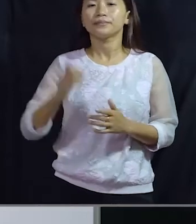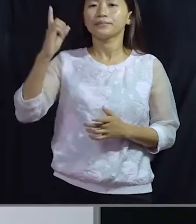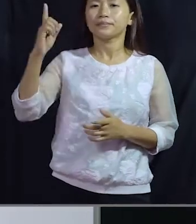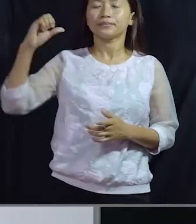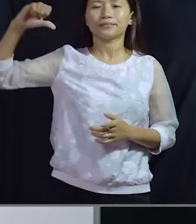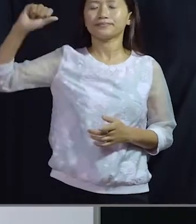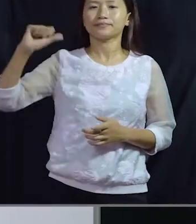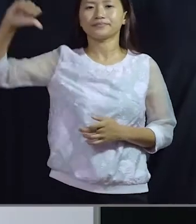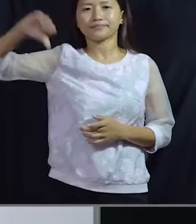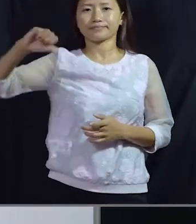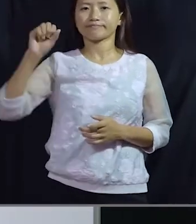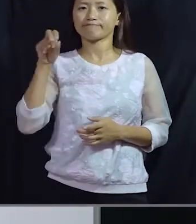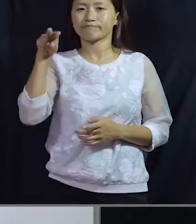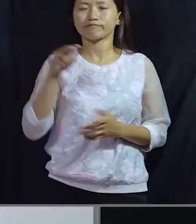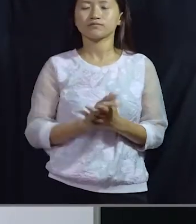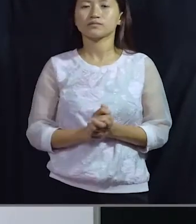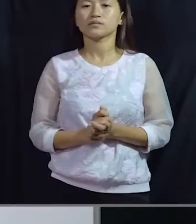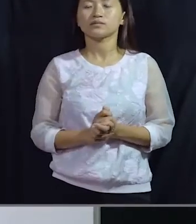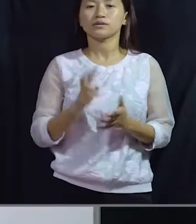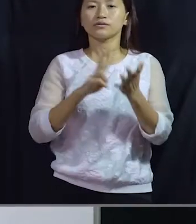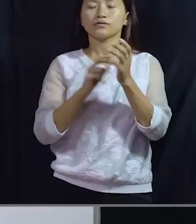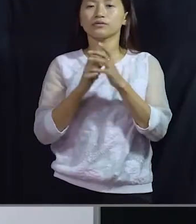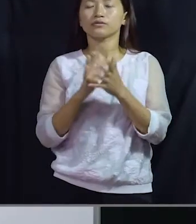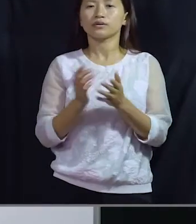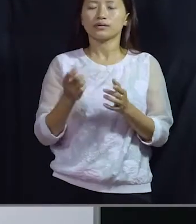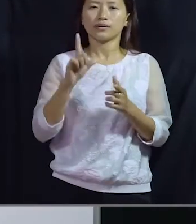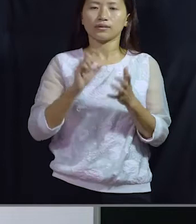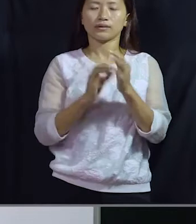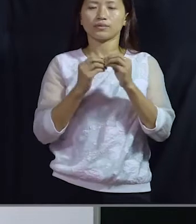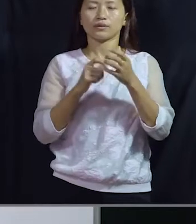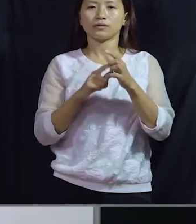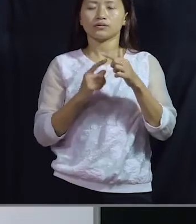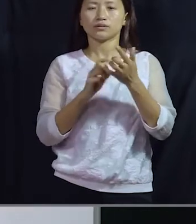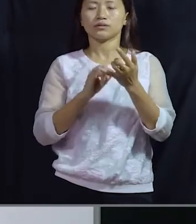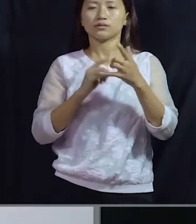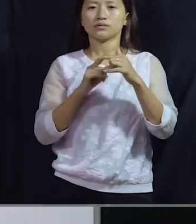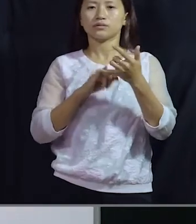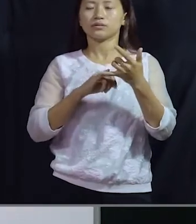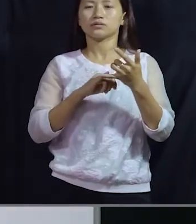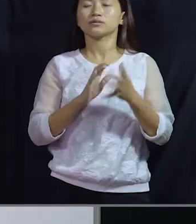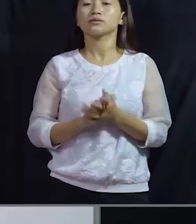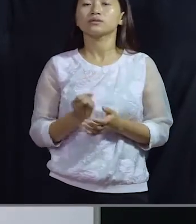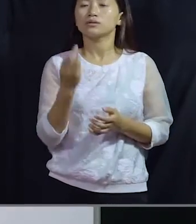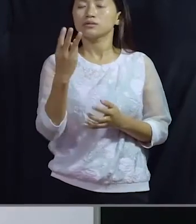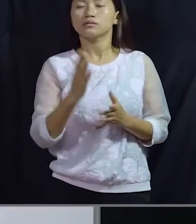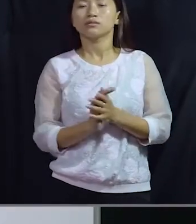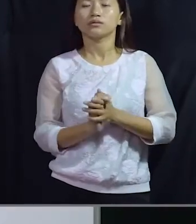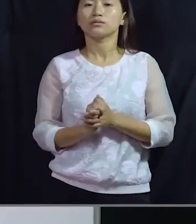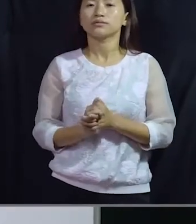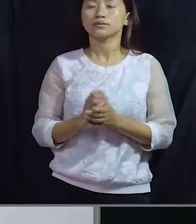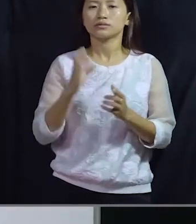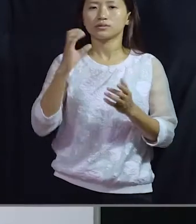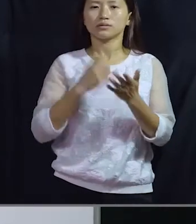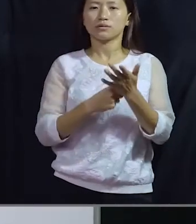900. That is, there is an increase in the value of liabilities. So when you total this one on the credit